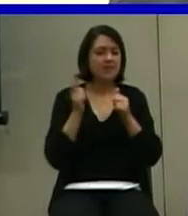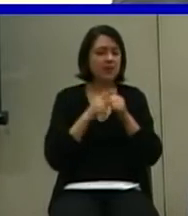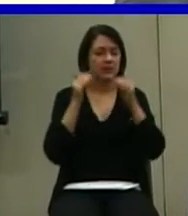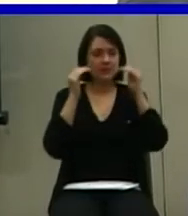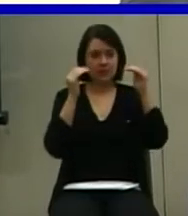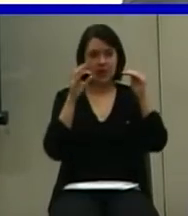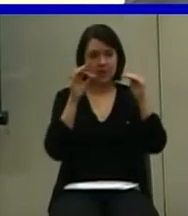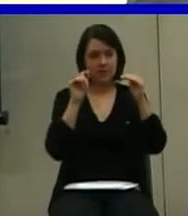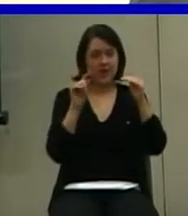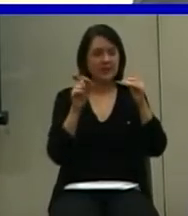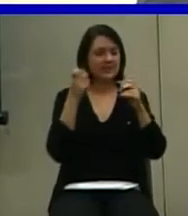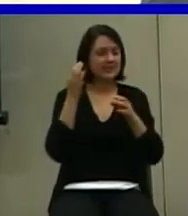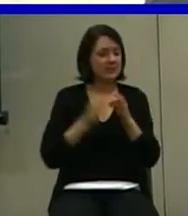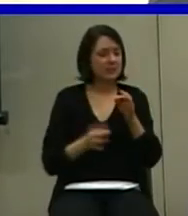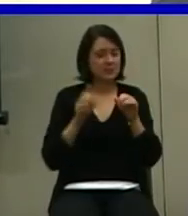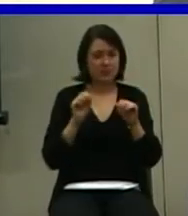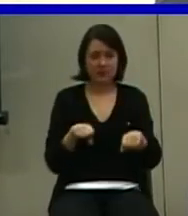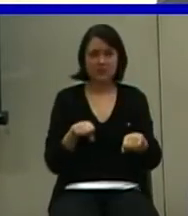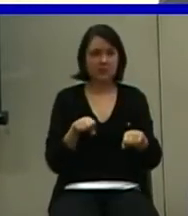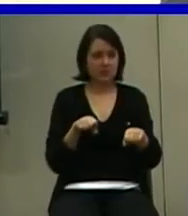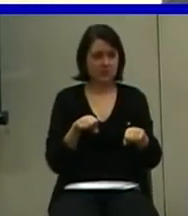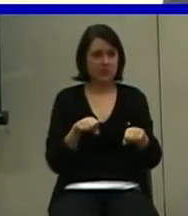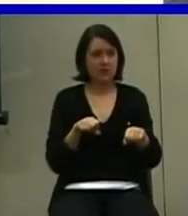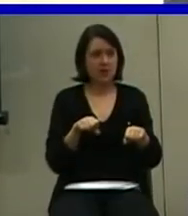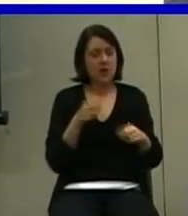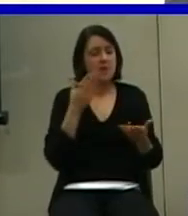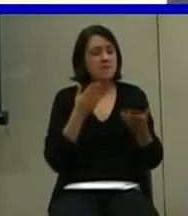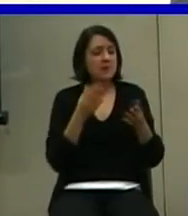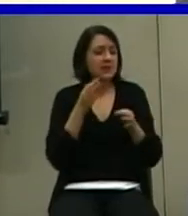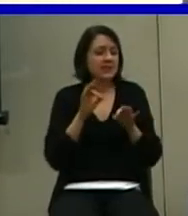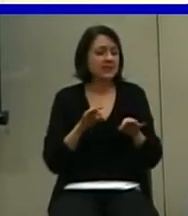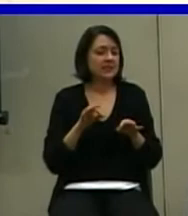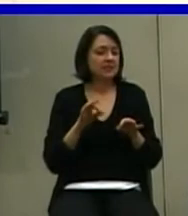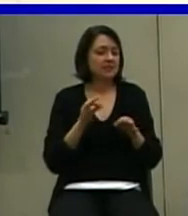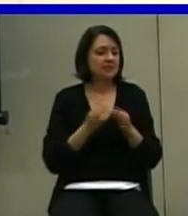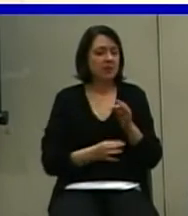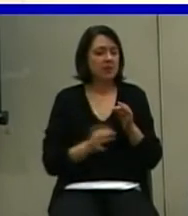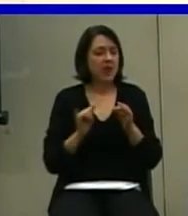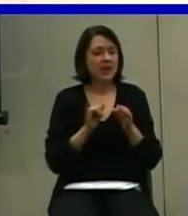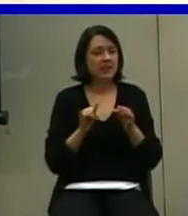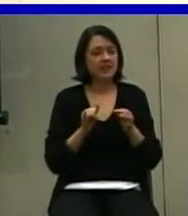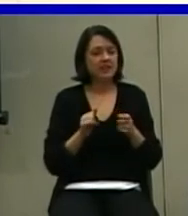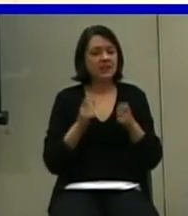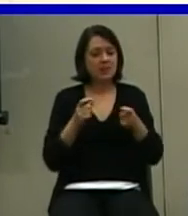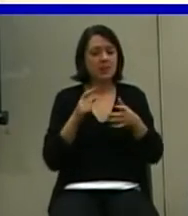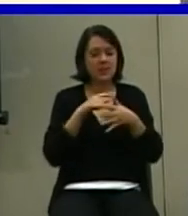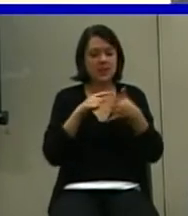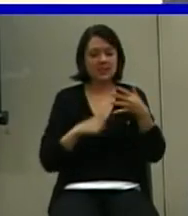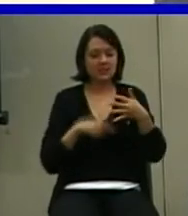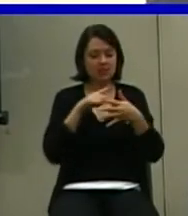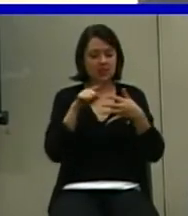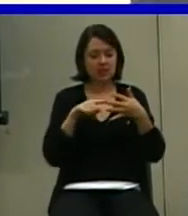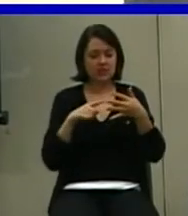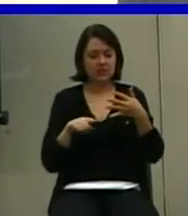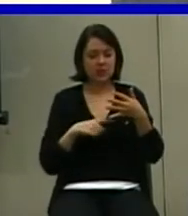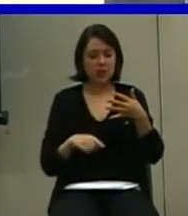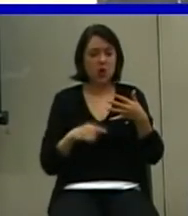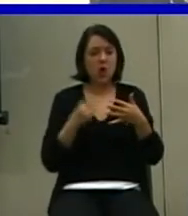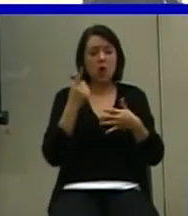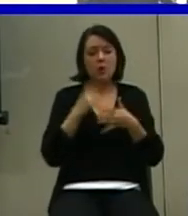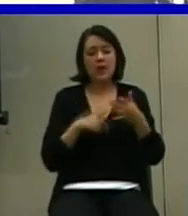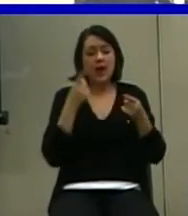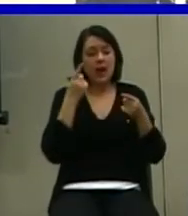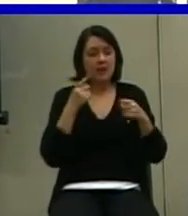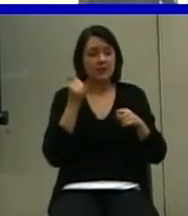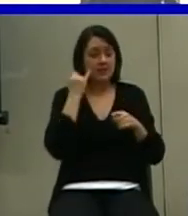as simple as it could possibly be. It might be as simple as you handing out a checklist to teachers saying, what happens after they do this? What happens